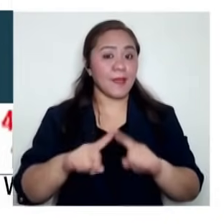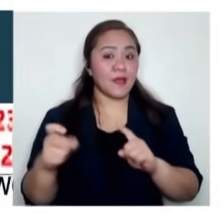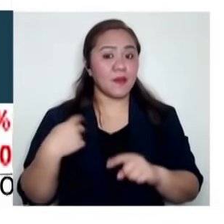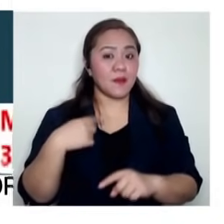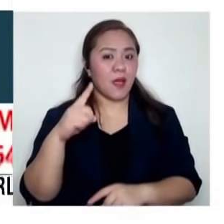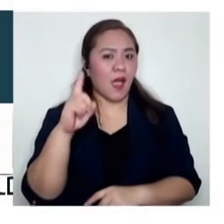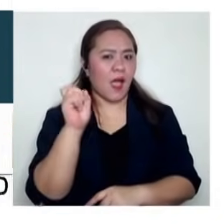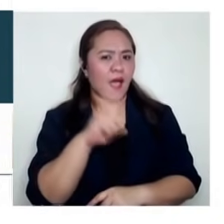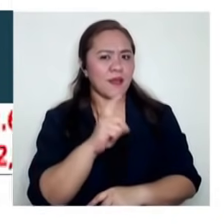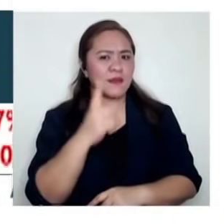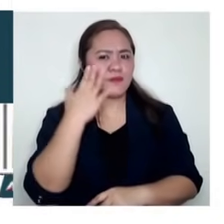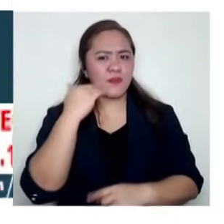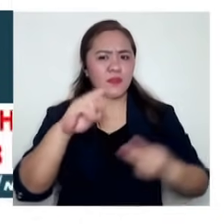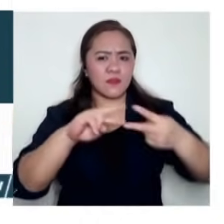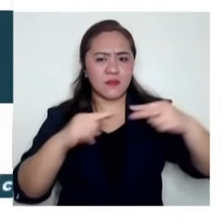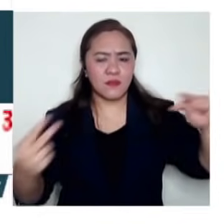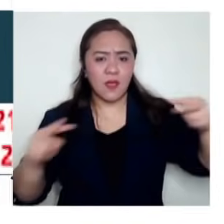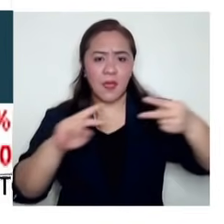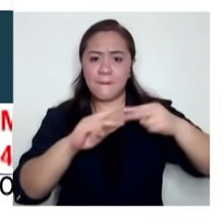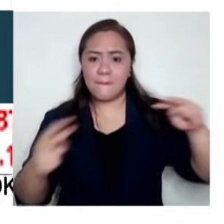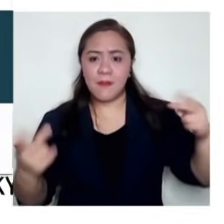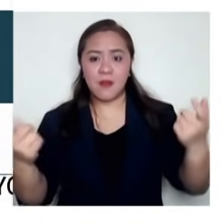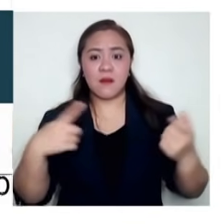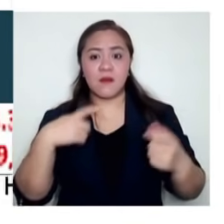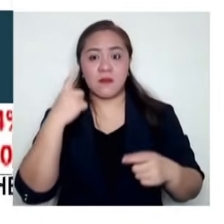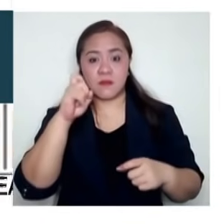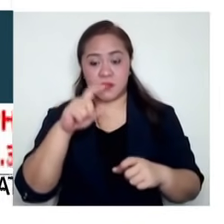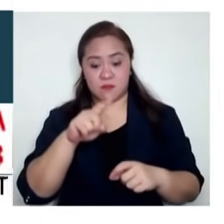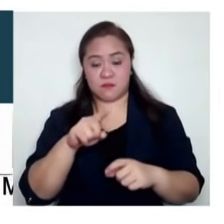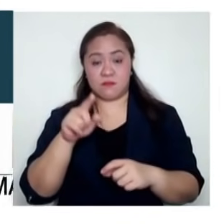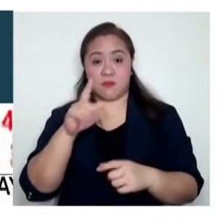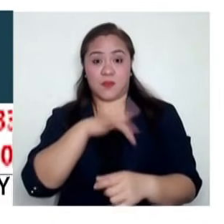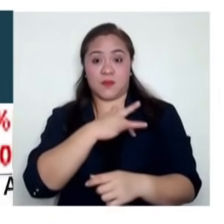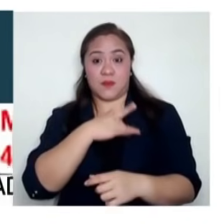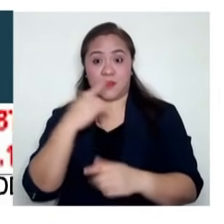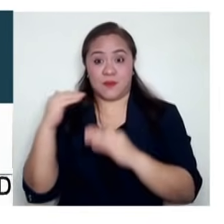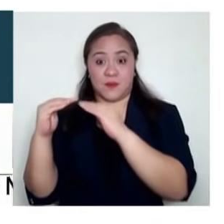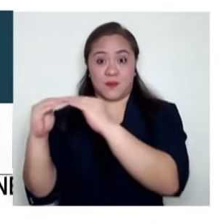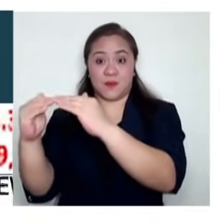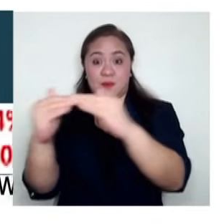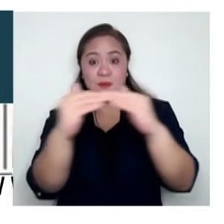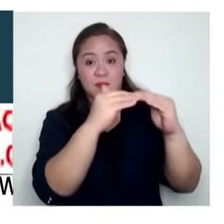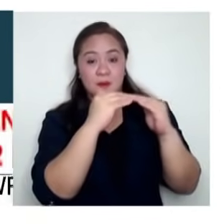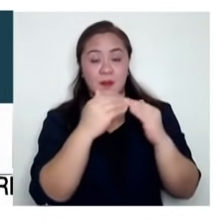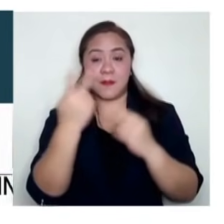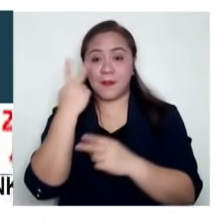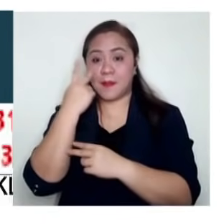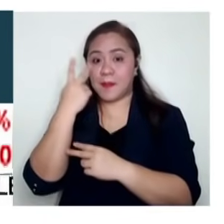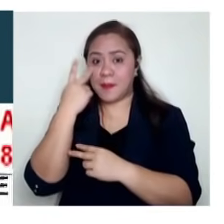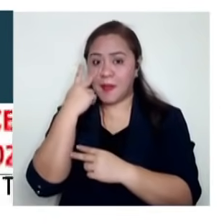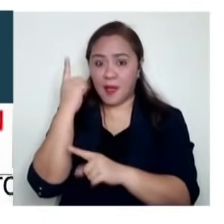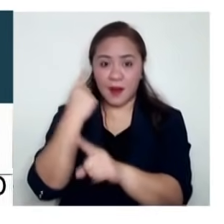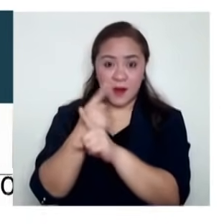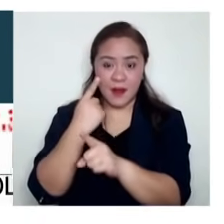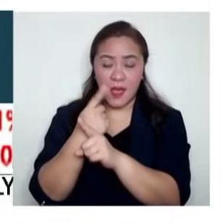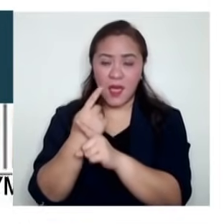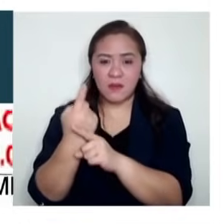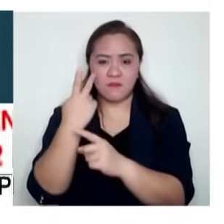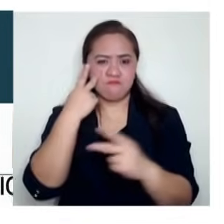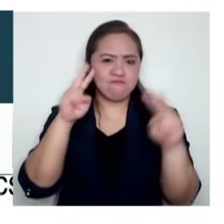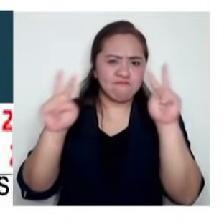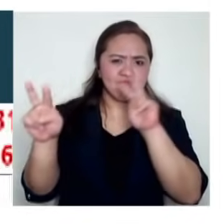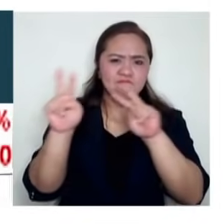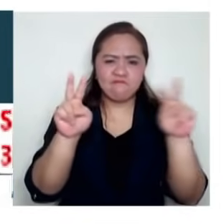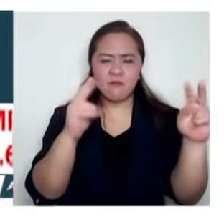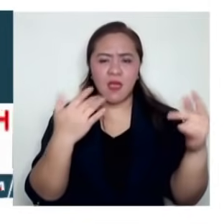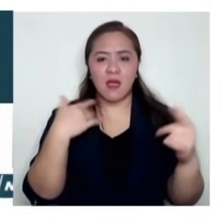these variants, they're not created equal. I mean, we've seen what is happening in